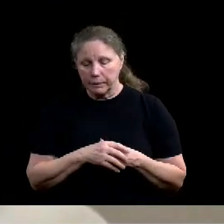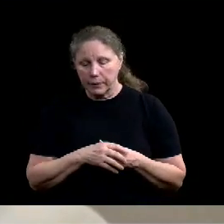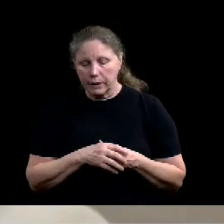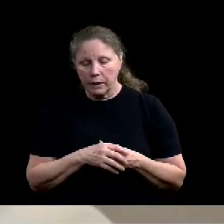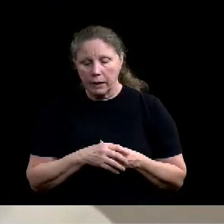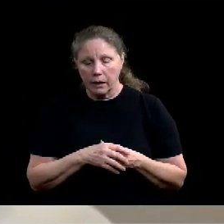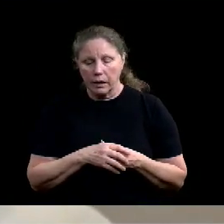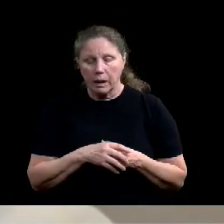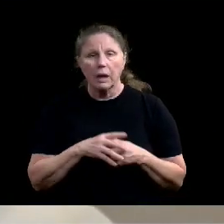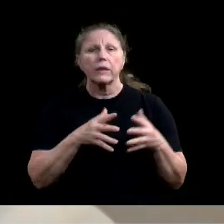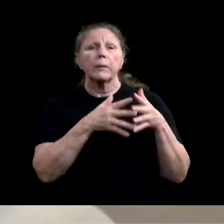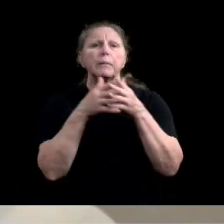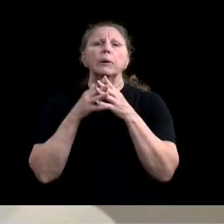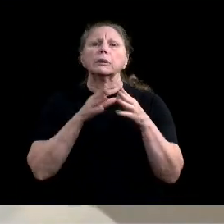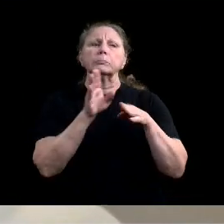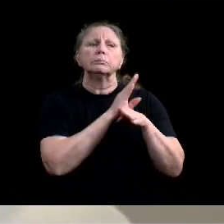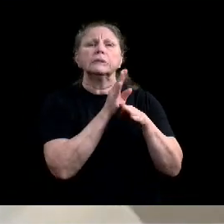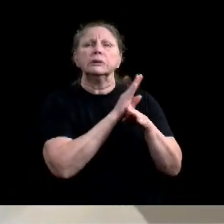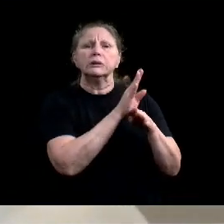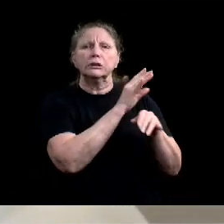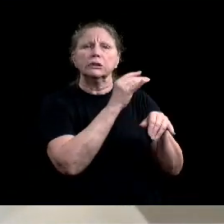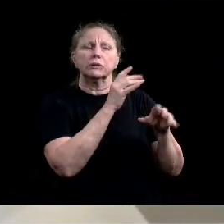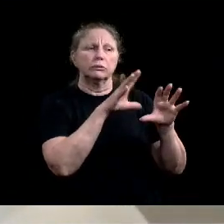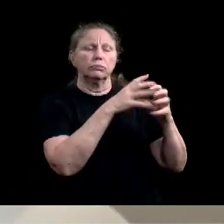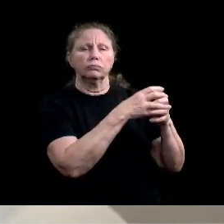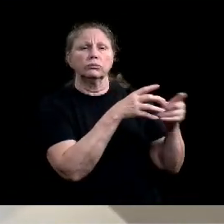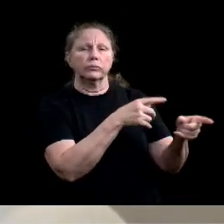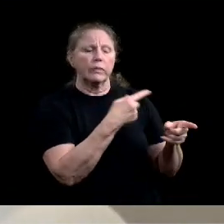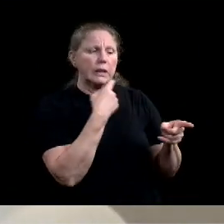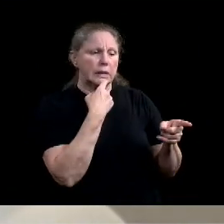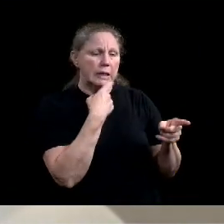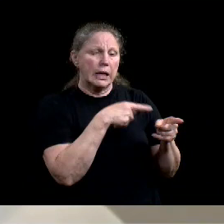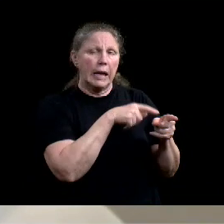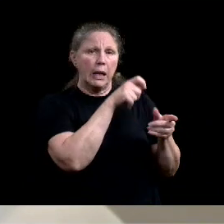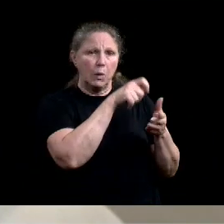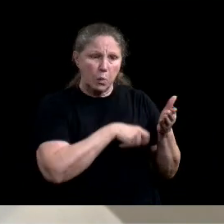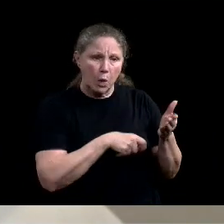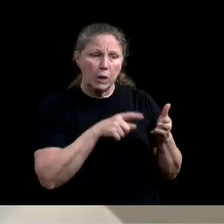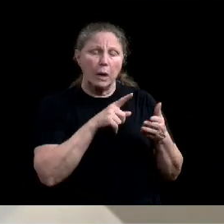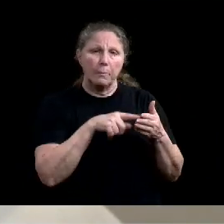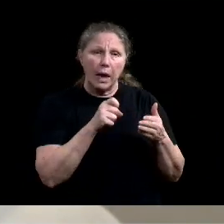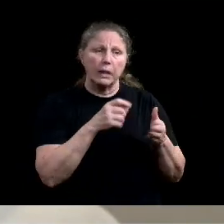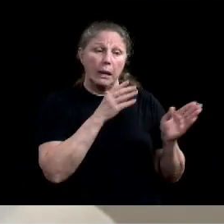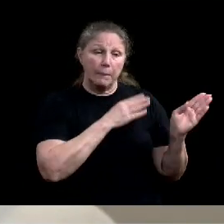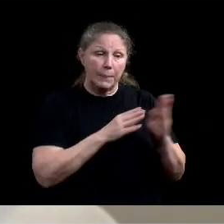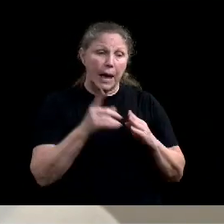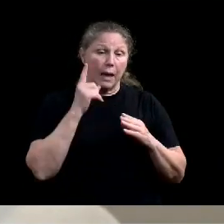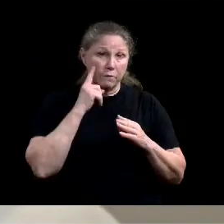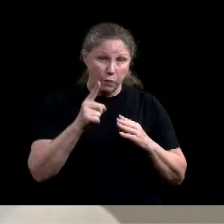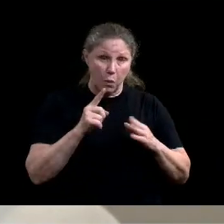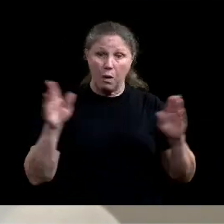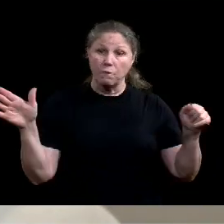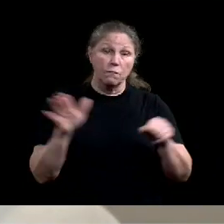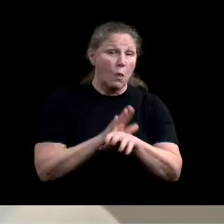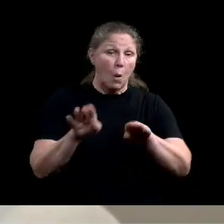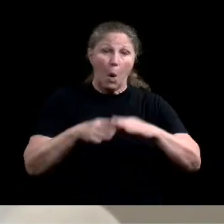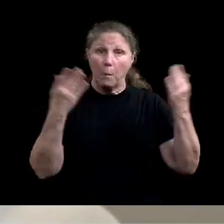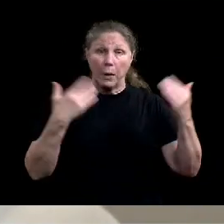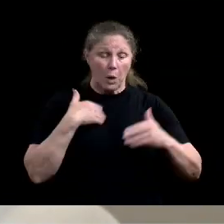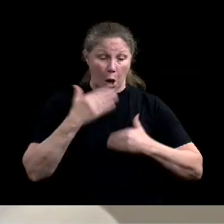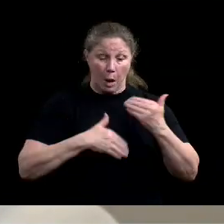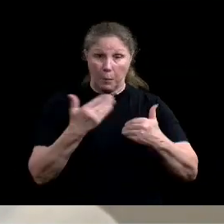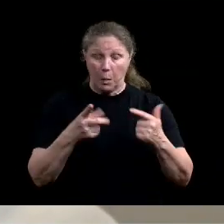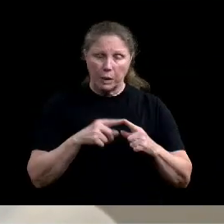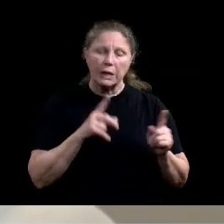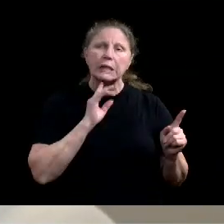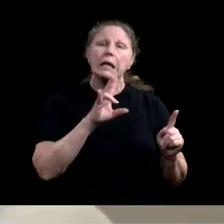on roadmap to reopening suggested that around 750,000 tests needed